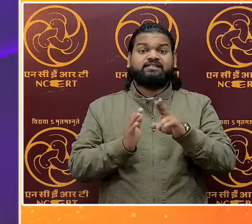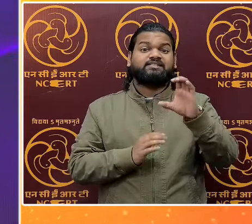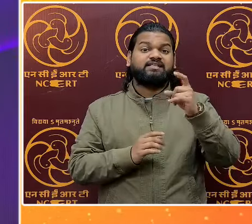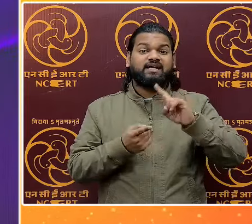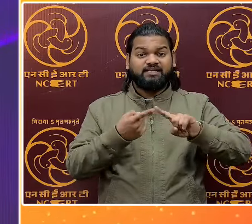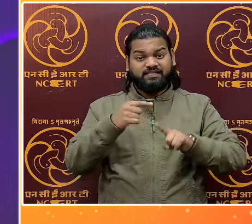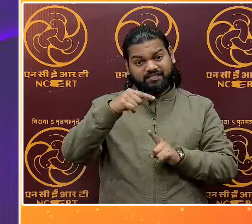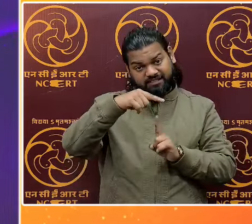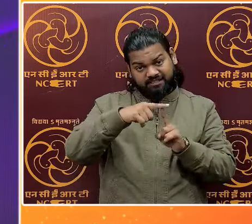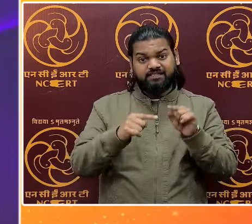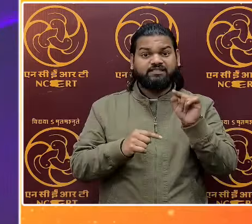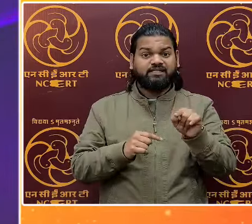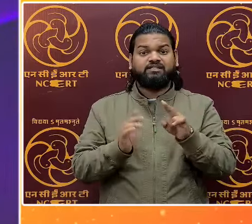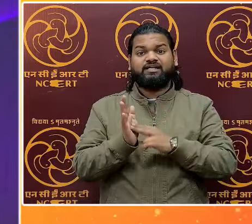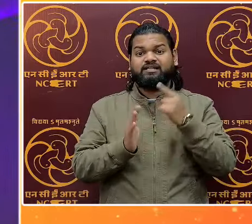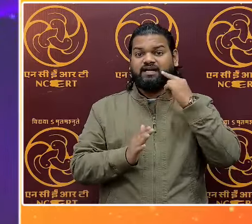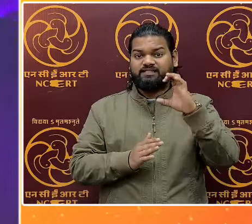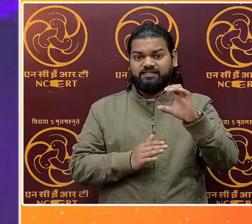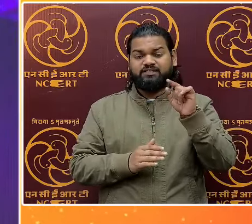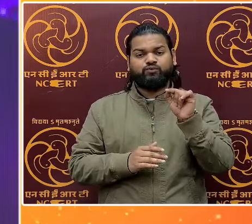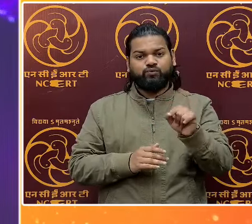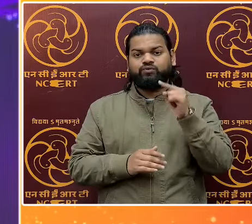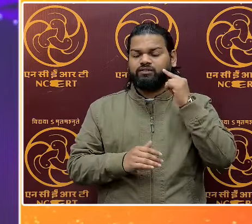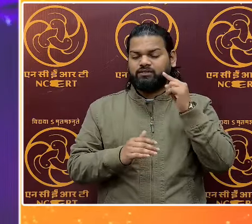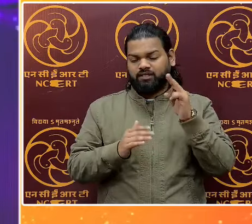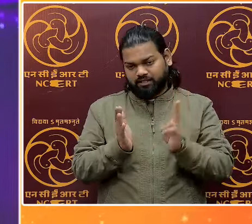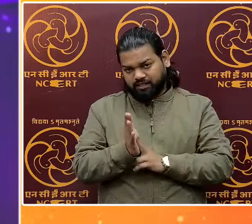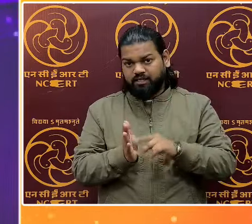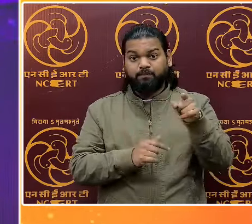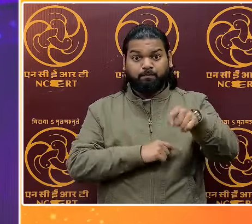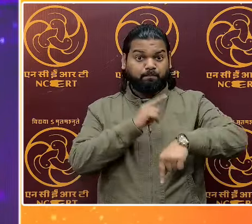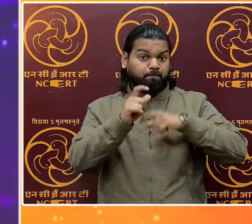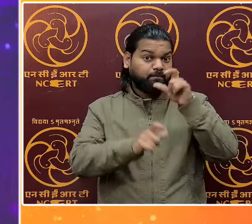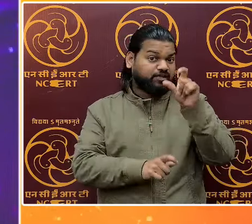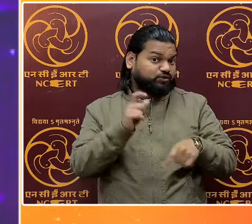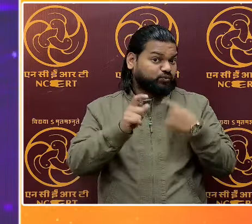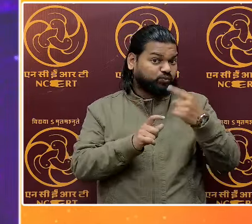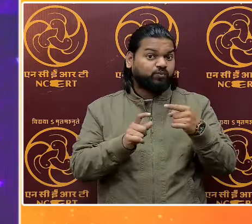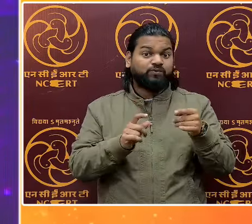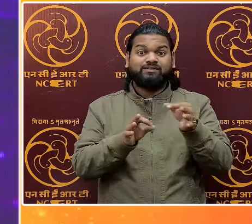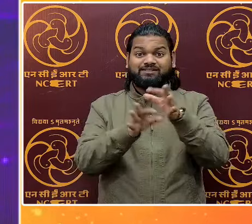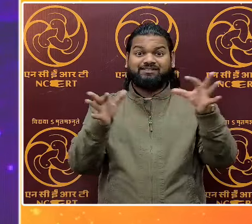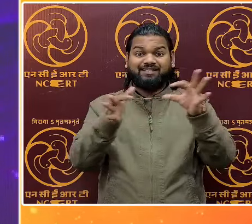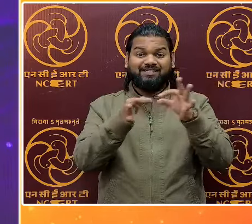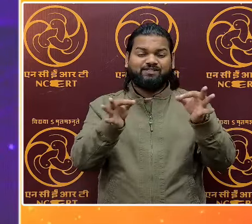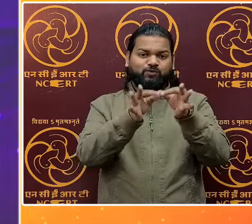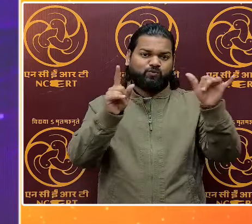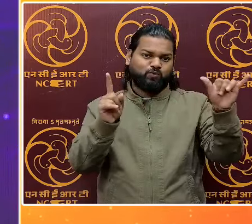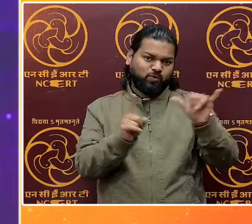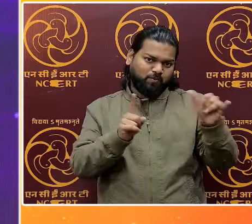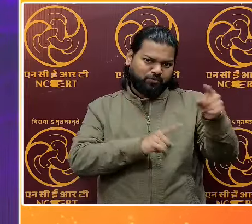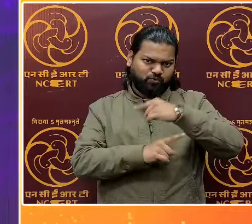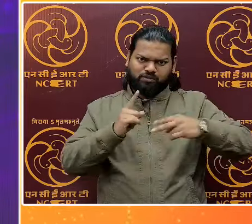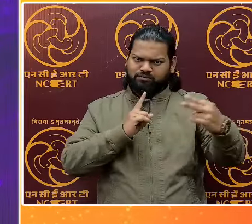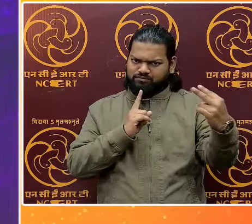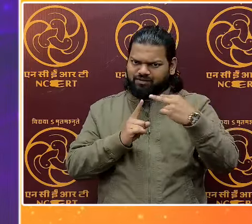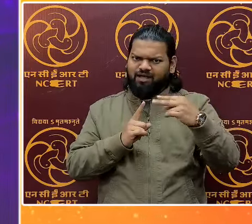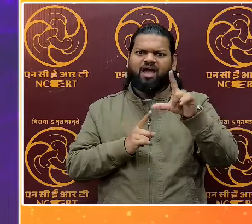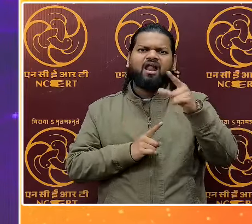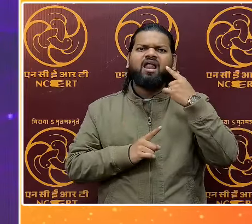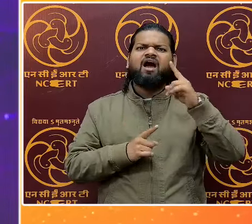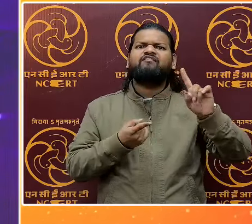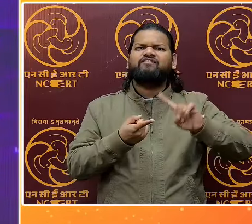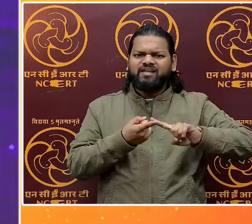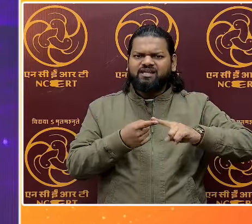dth.class8@ciet.nic.in. And the viewers who are watching this session on NCERT official YouTube channel, so live chat box option is there to drop